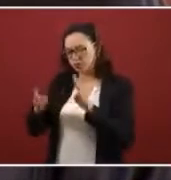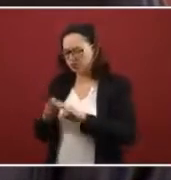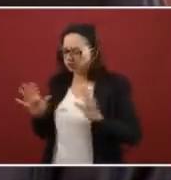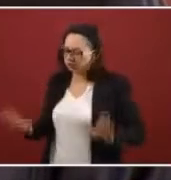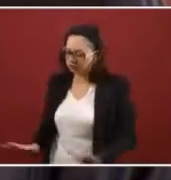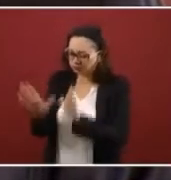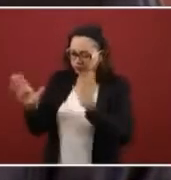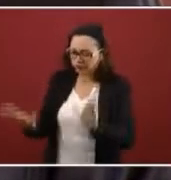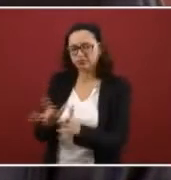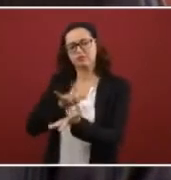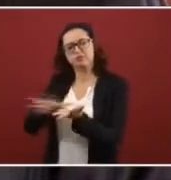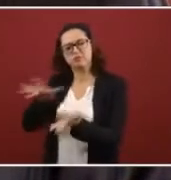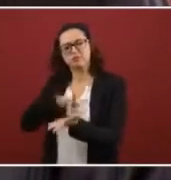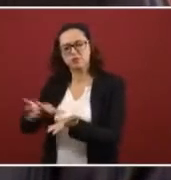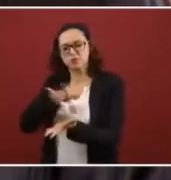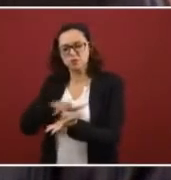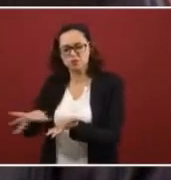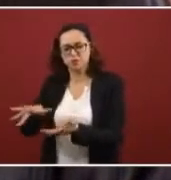behaviors in the origins,